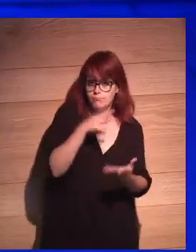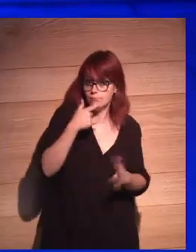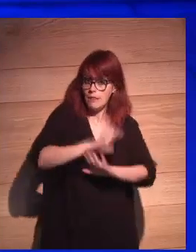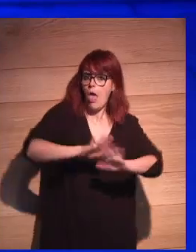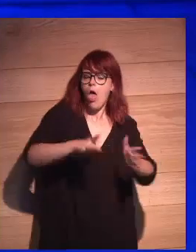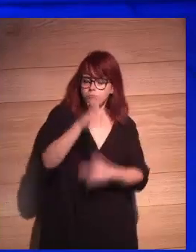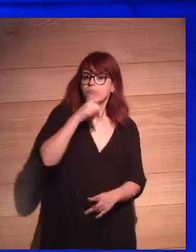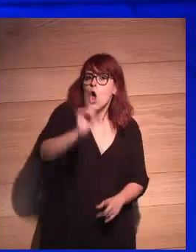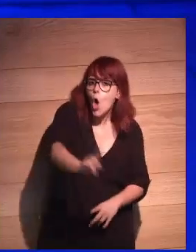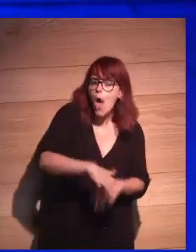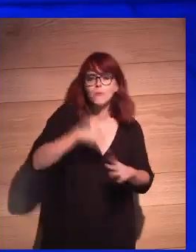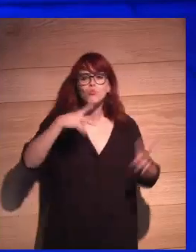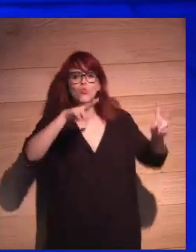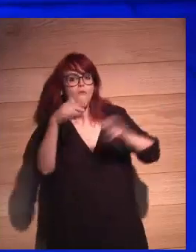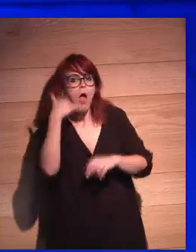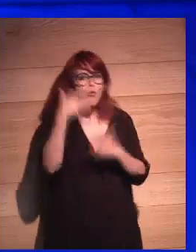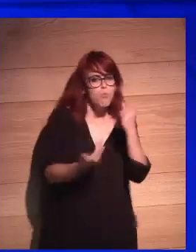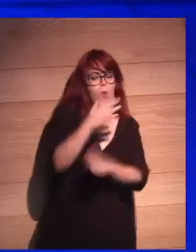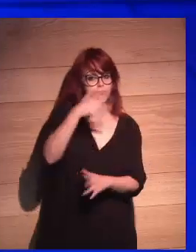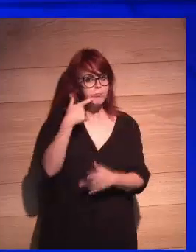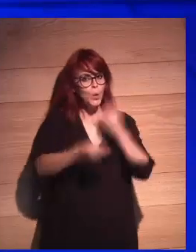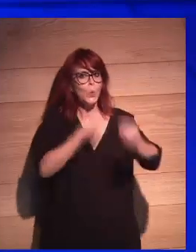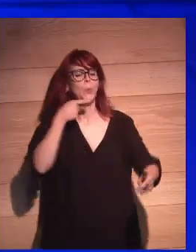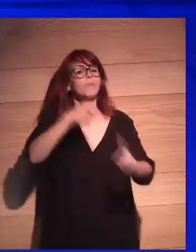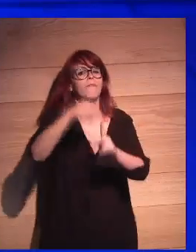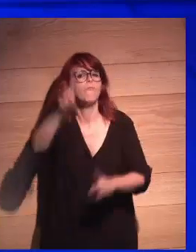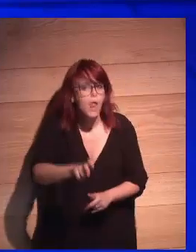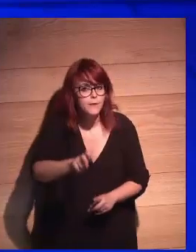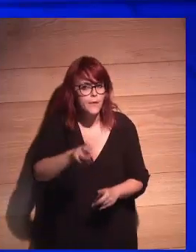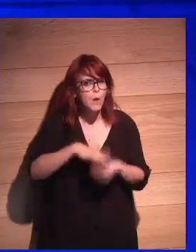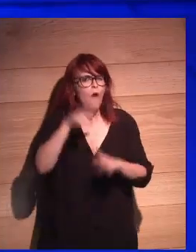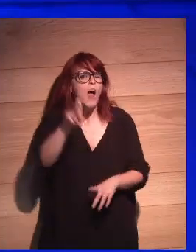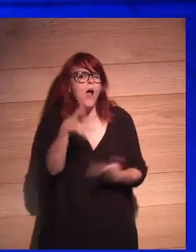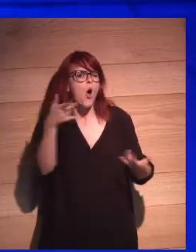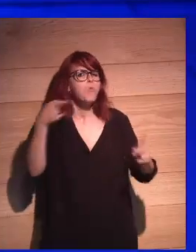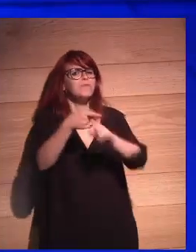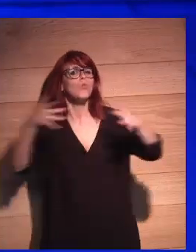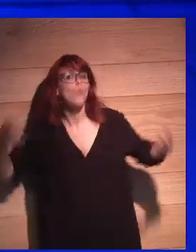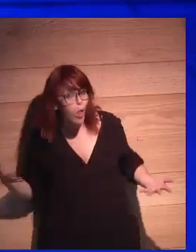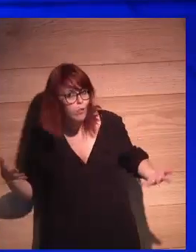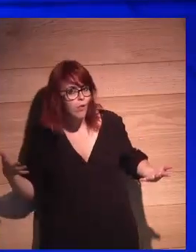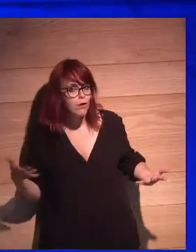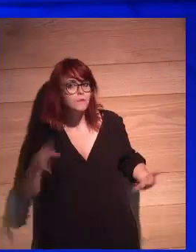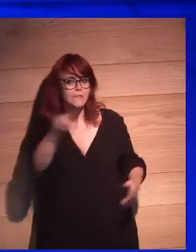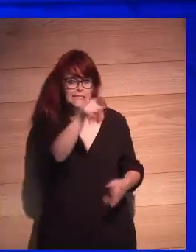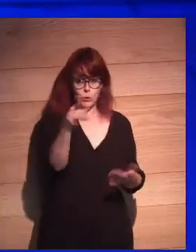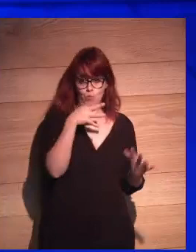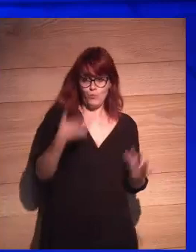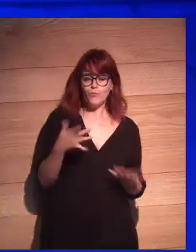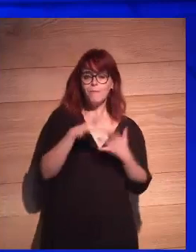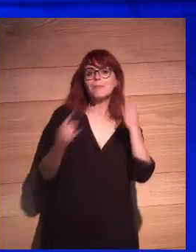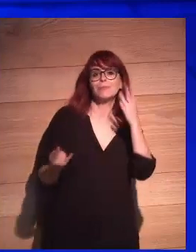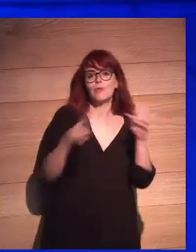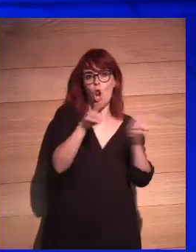are doing or that we have done, and we can show new clients the things that we're doing, and we ask them, is this really going